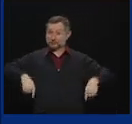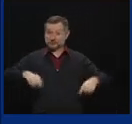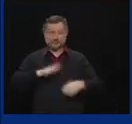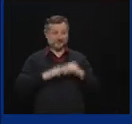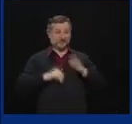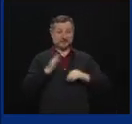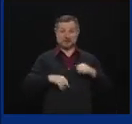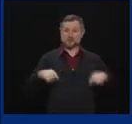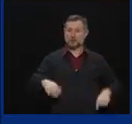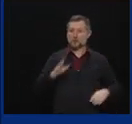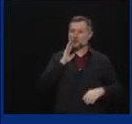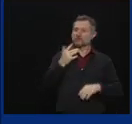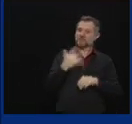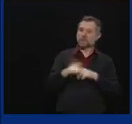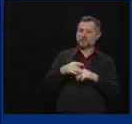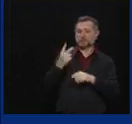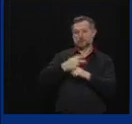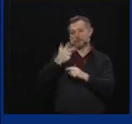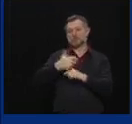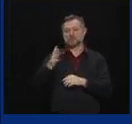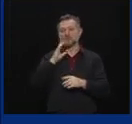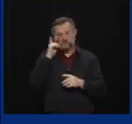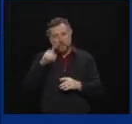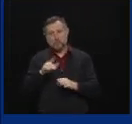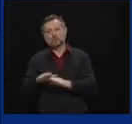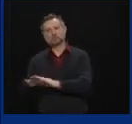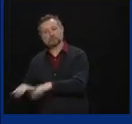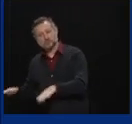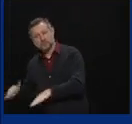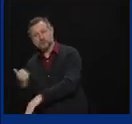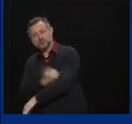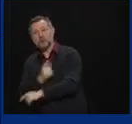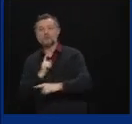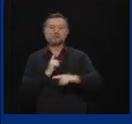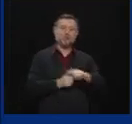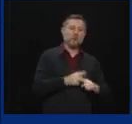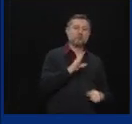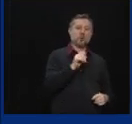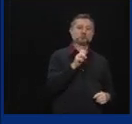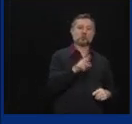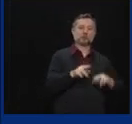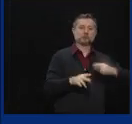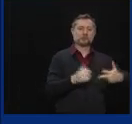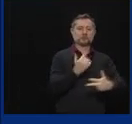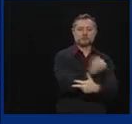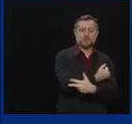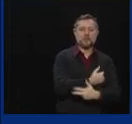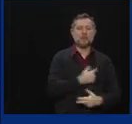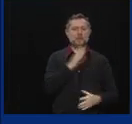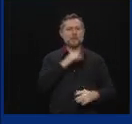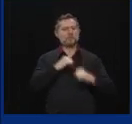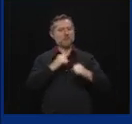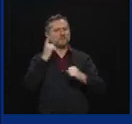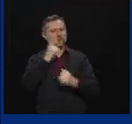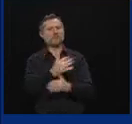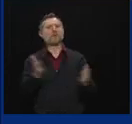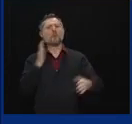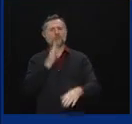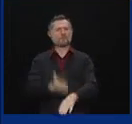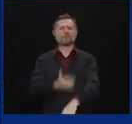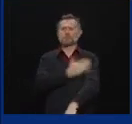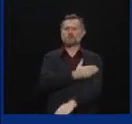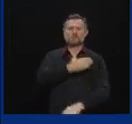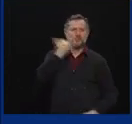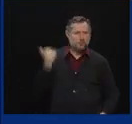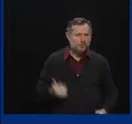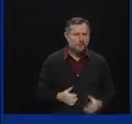We're going to have those available for children and for boosters. And if we can protect people with the boosters, we'll be better off. Now, I